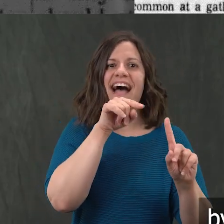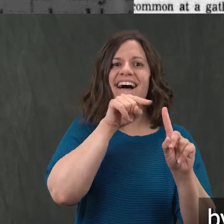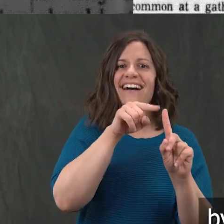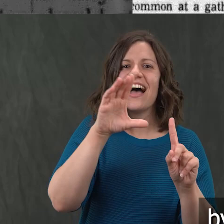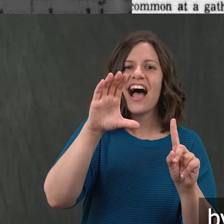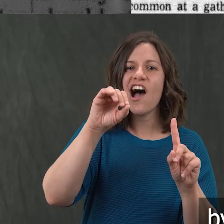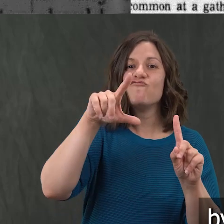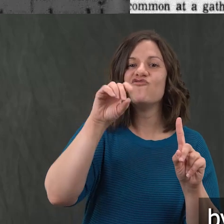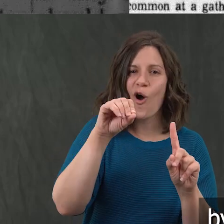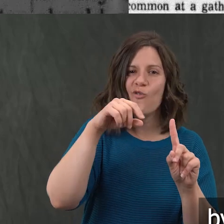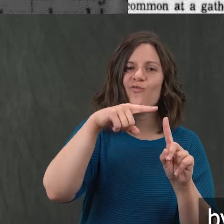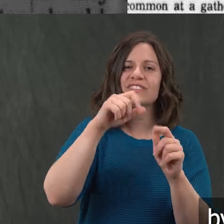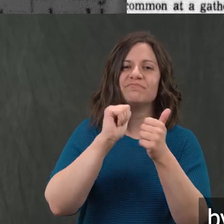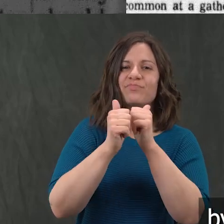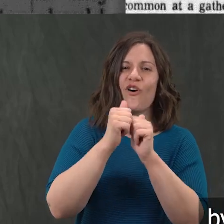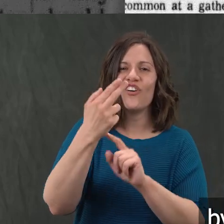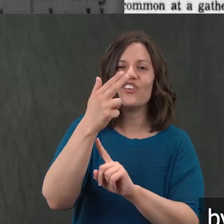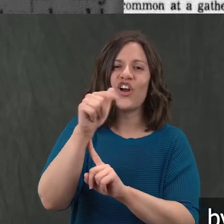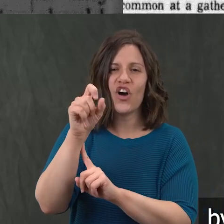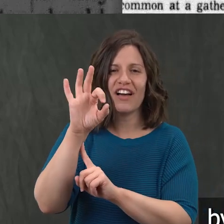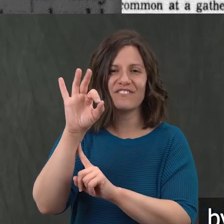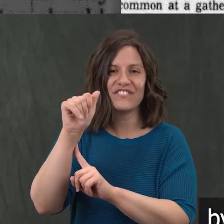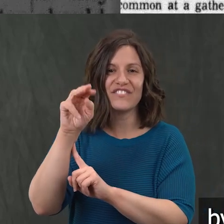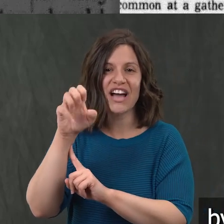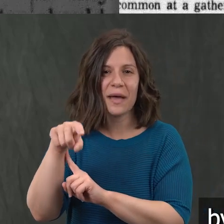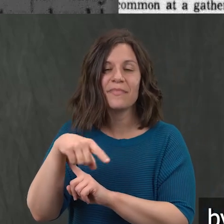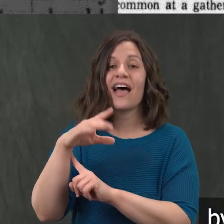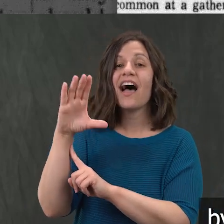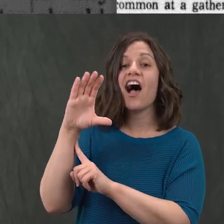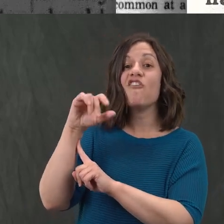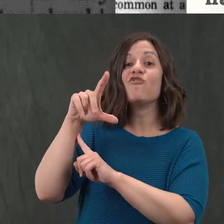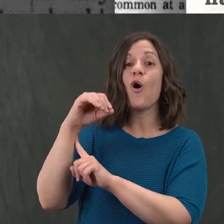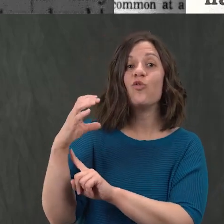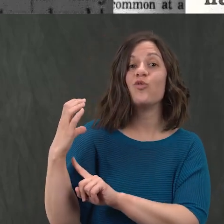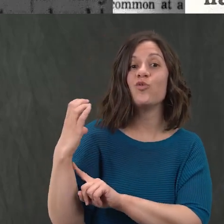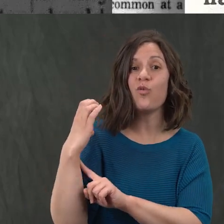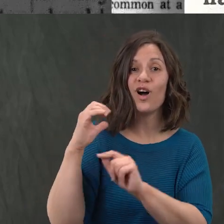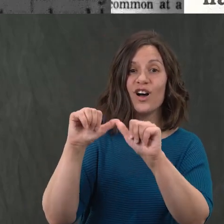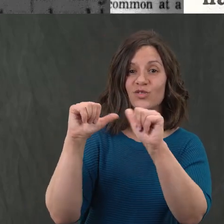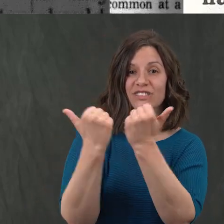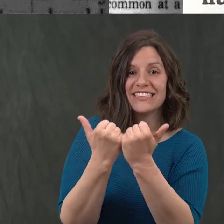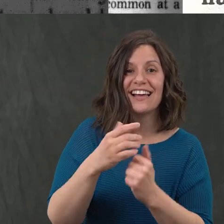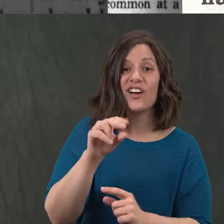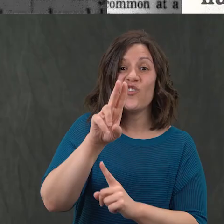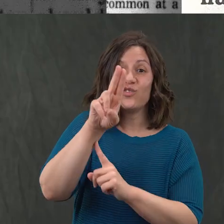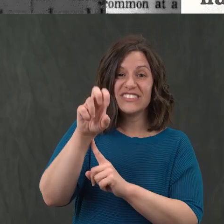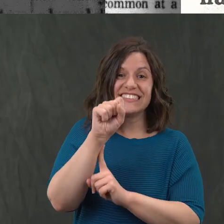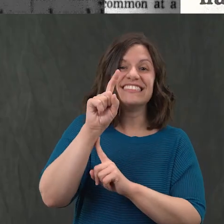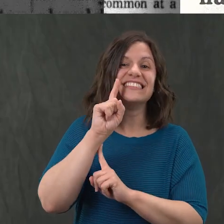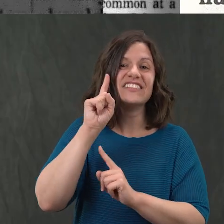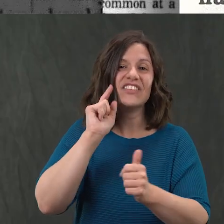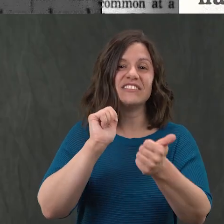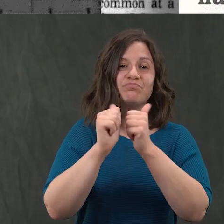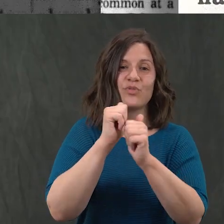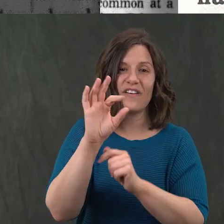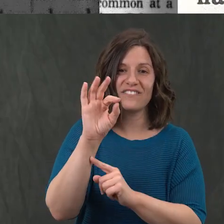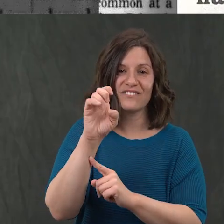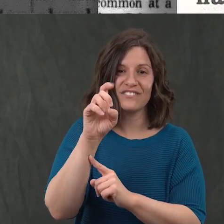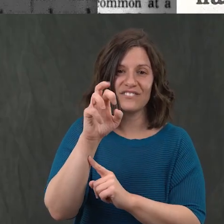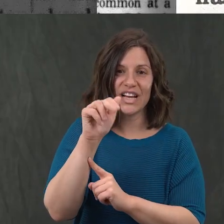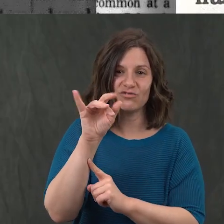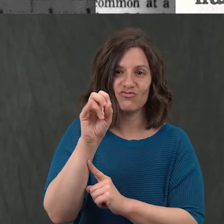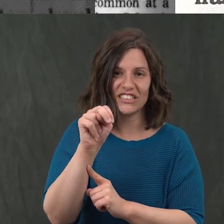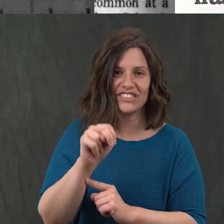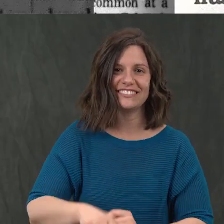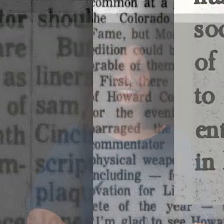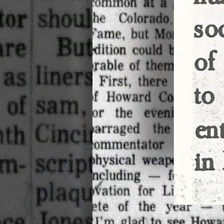by the Colorado Sports Hall of Fame, the Colorado Coaches Association, and the United States Deaf Sports Federation. Photo, 1973 Deaf